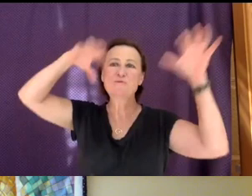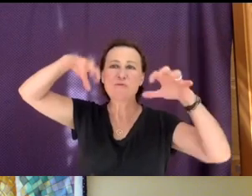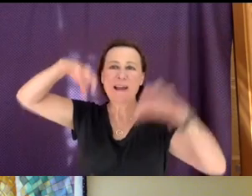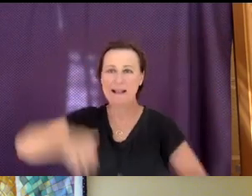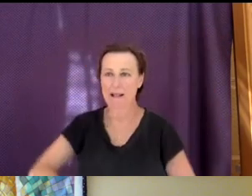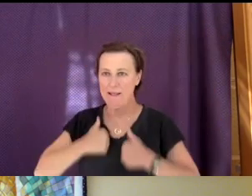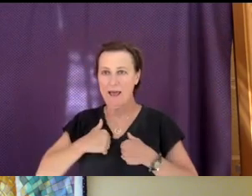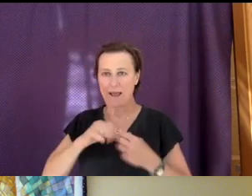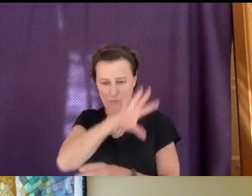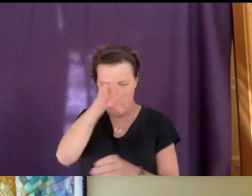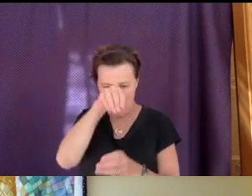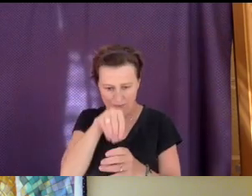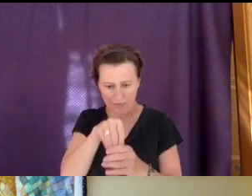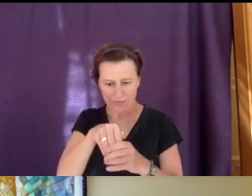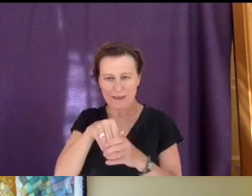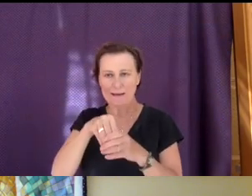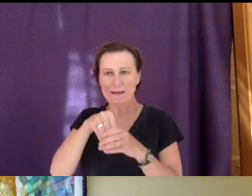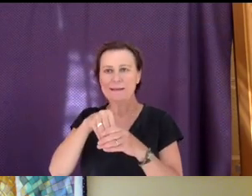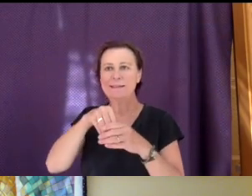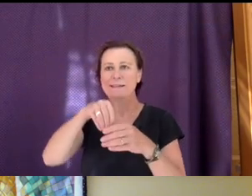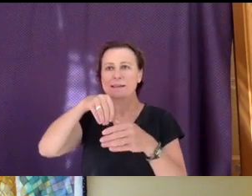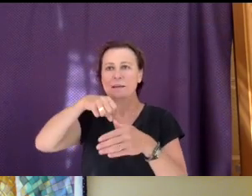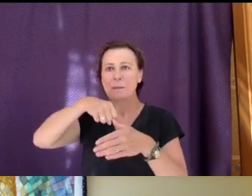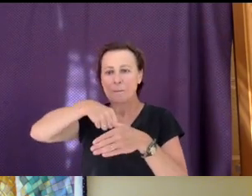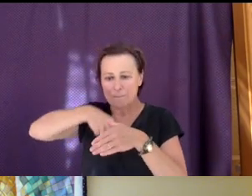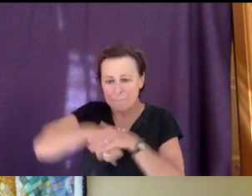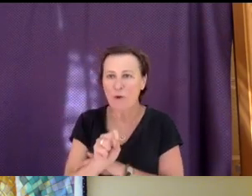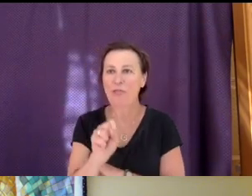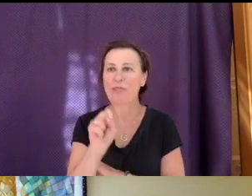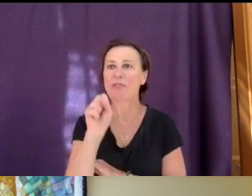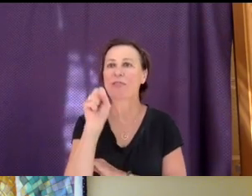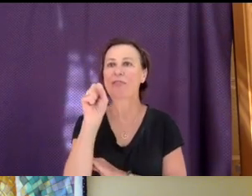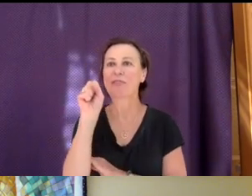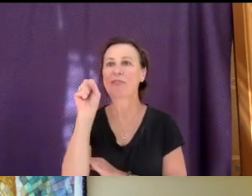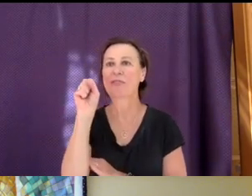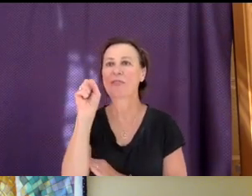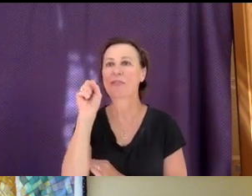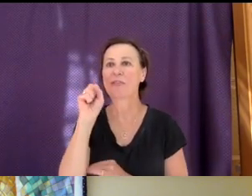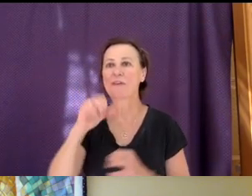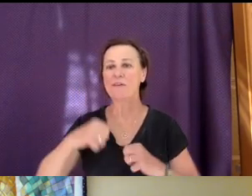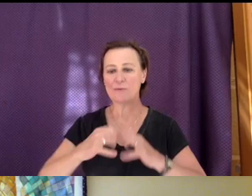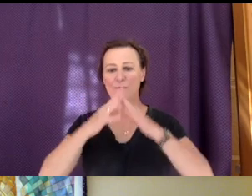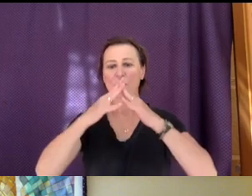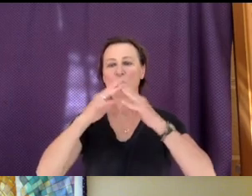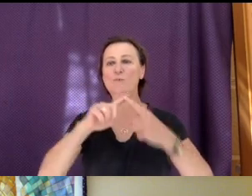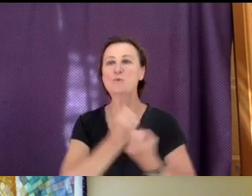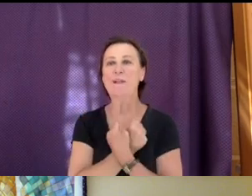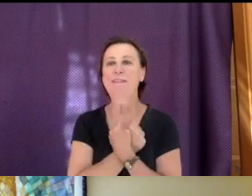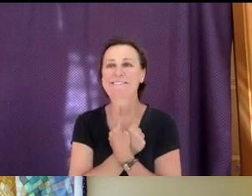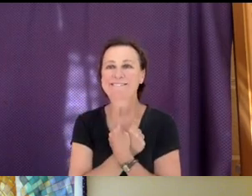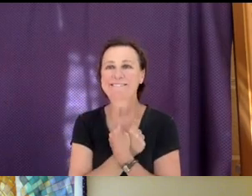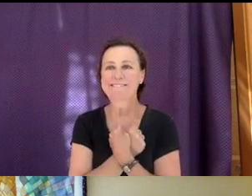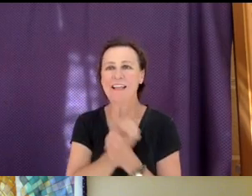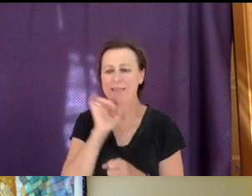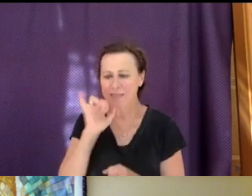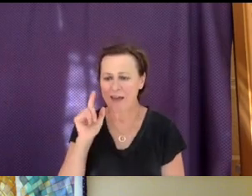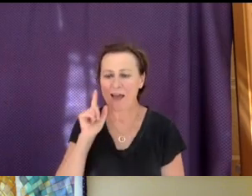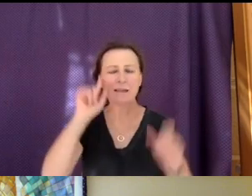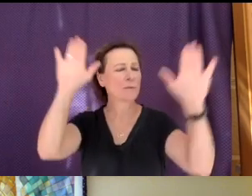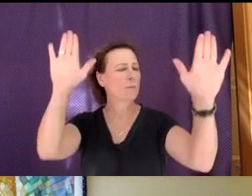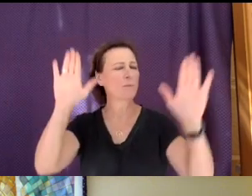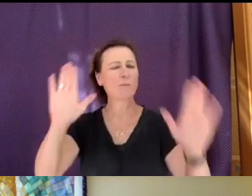within, giving birth, rose to love. This is the wonder of